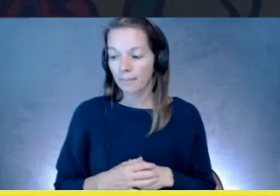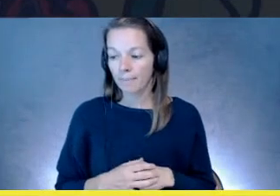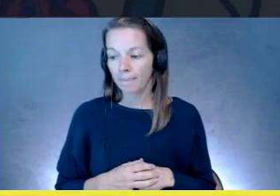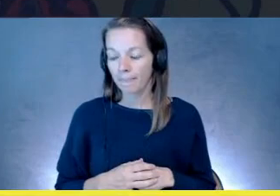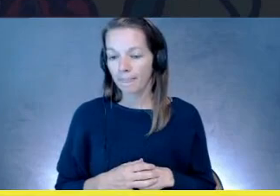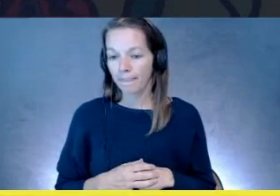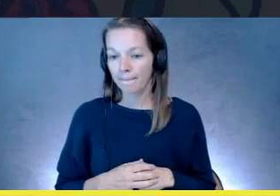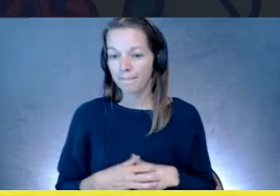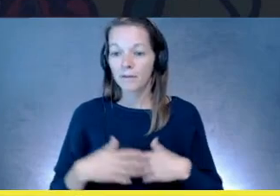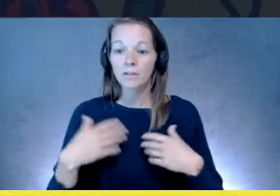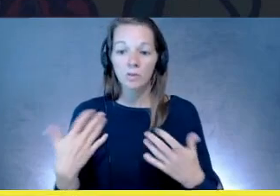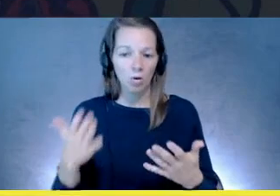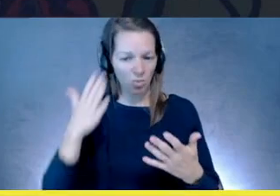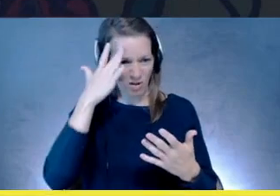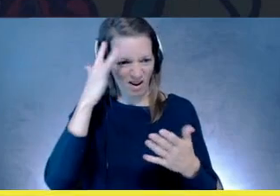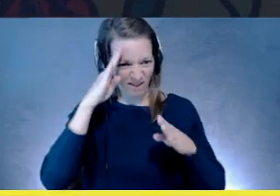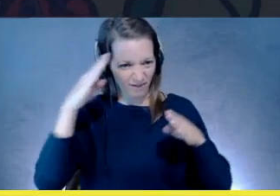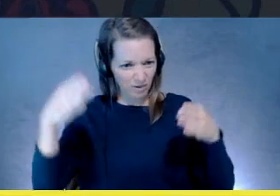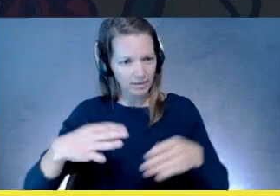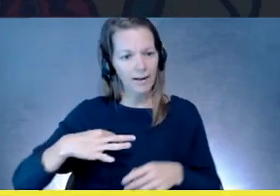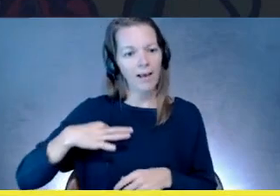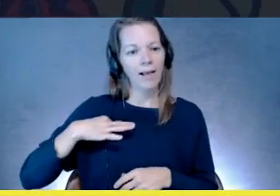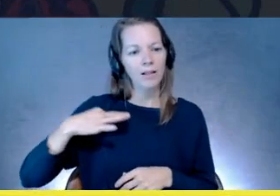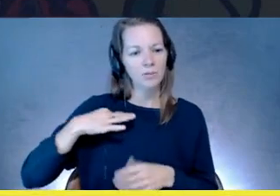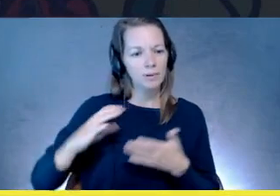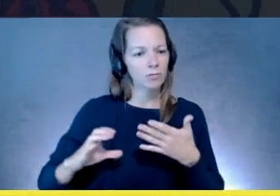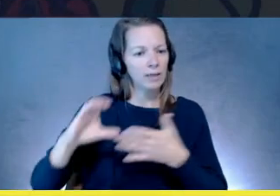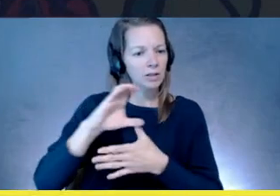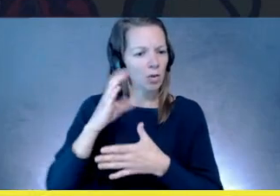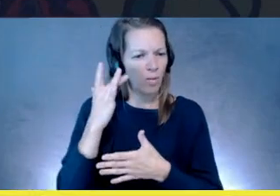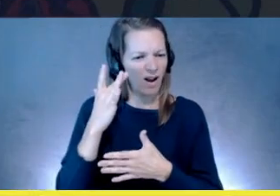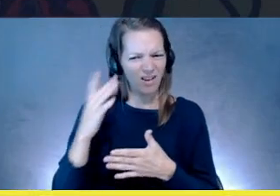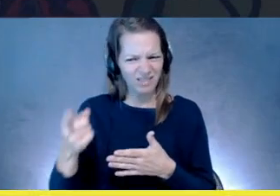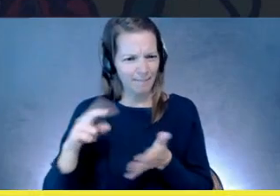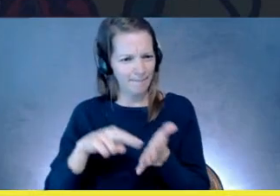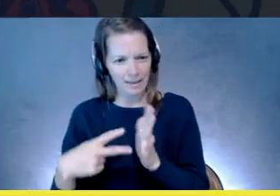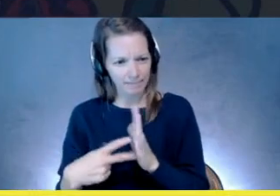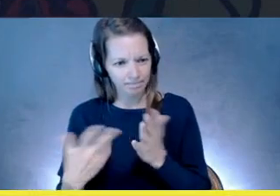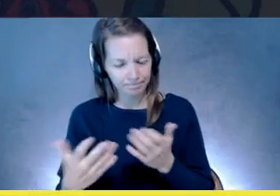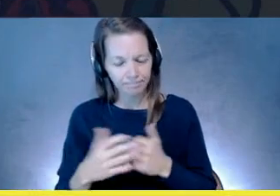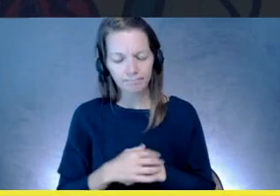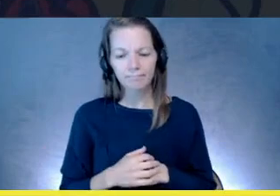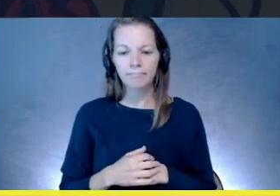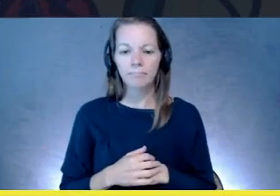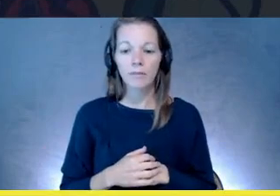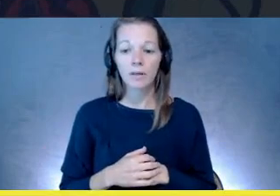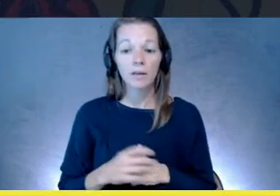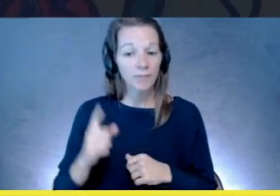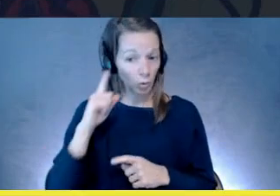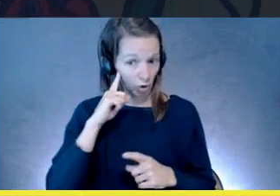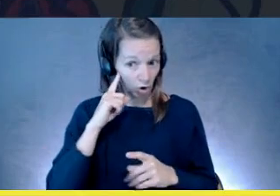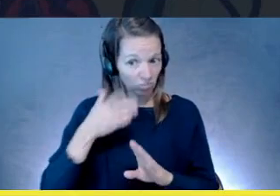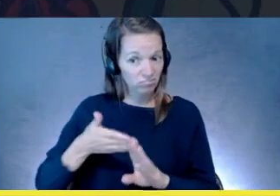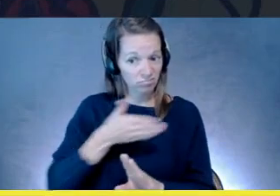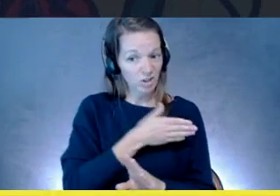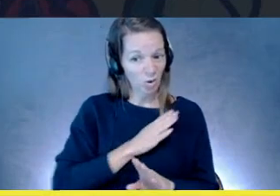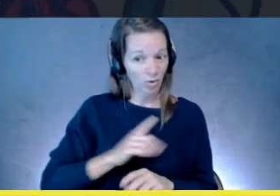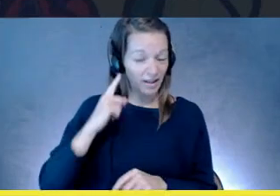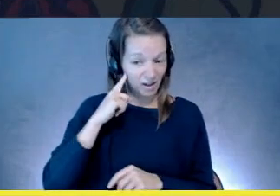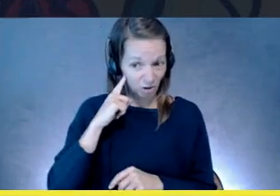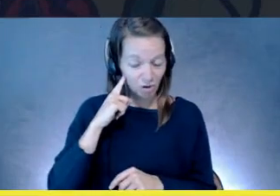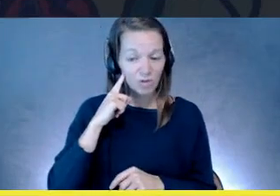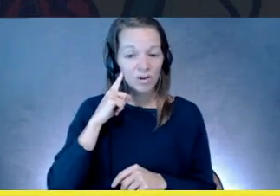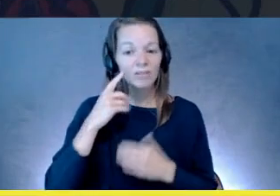So why focus on eligibility criteria, and what are eligibility criteria? As you've heard previously, and you will hear in the